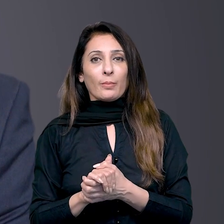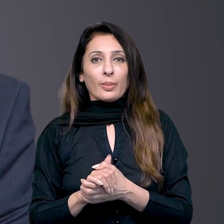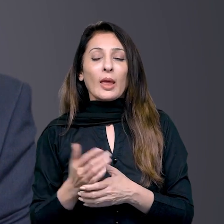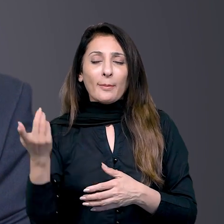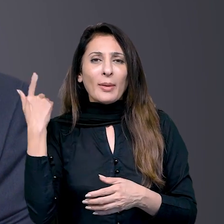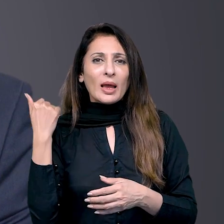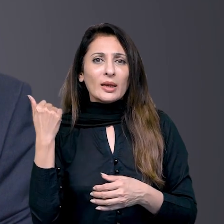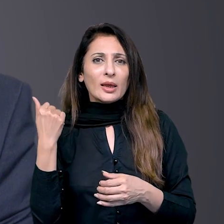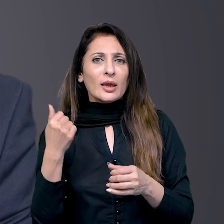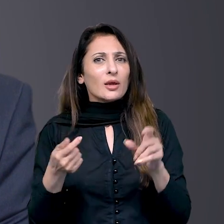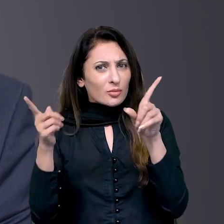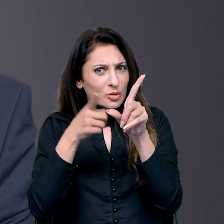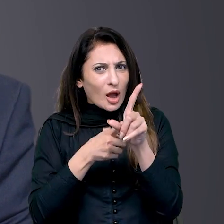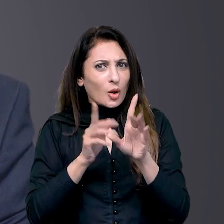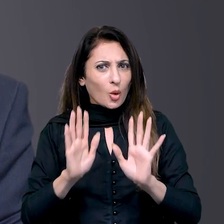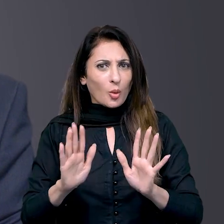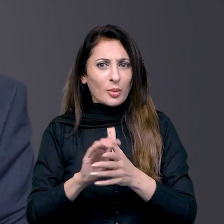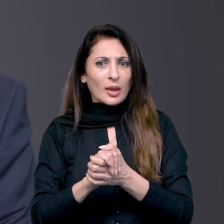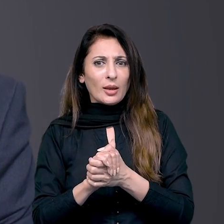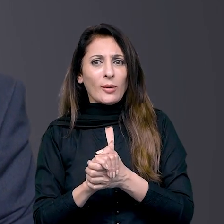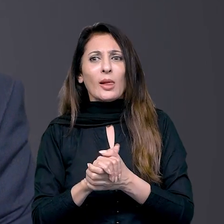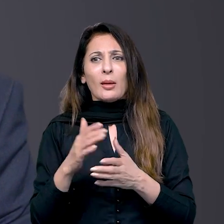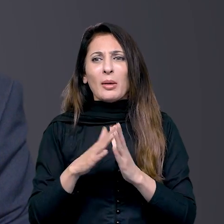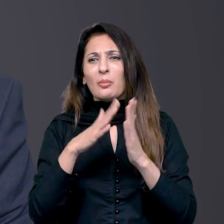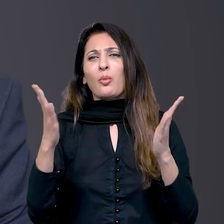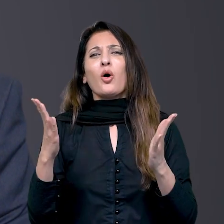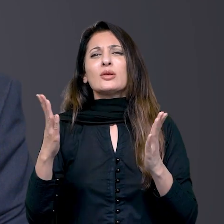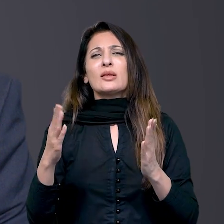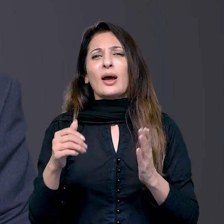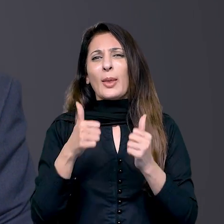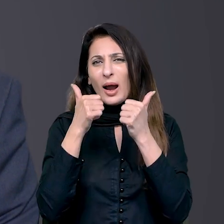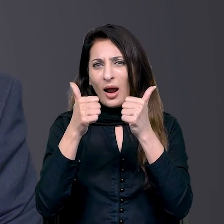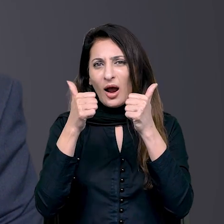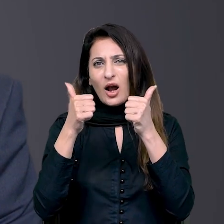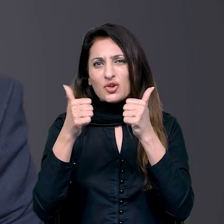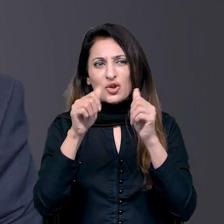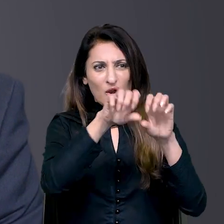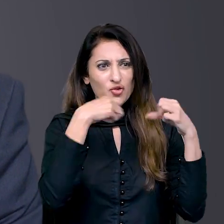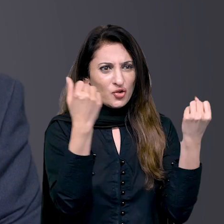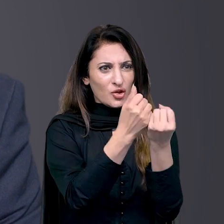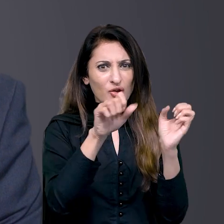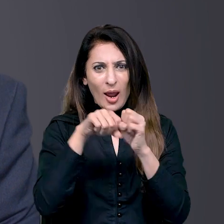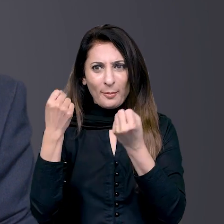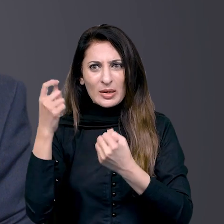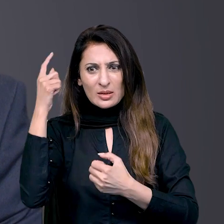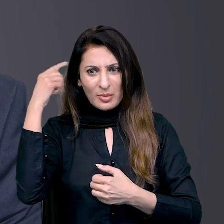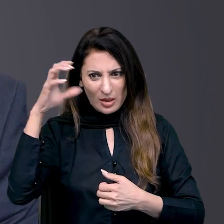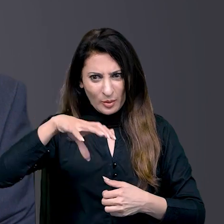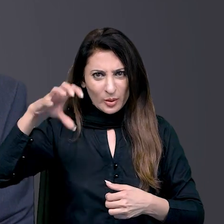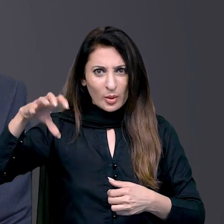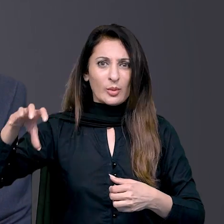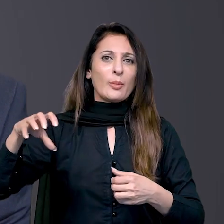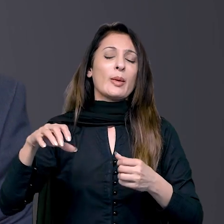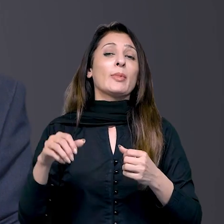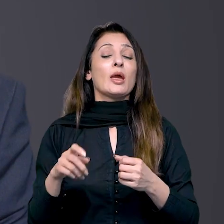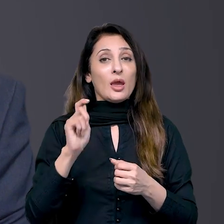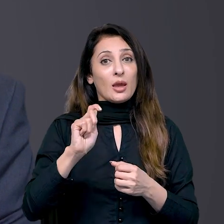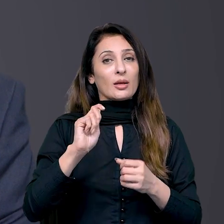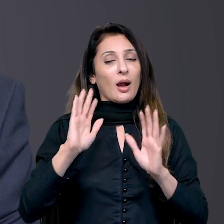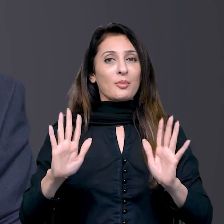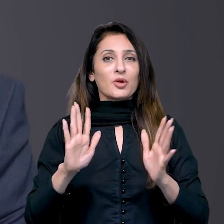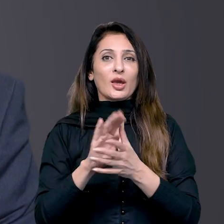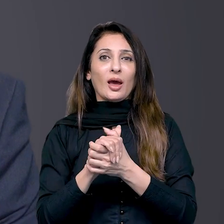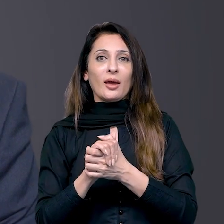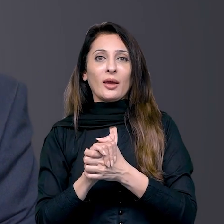of pupillage with various successful chambers, I began my own practice in criminal law